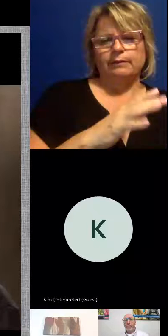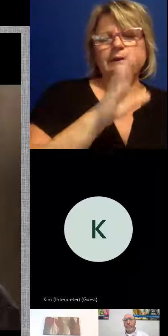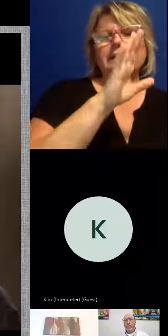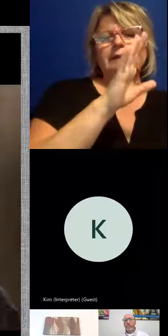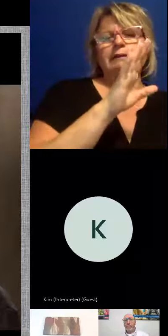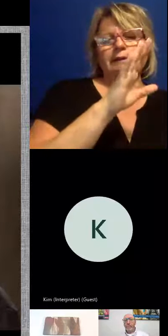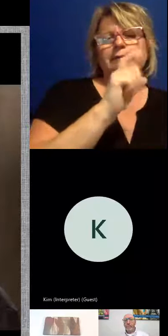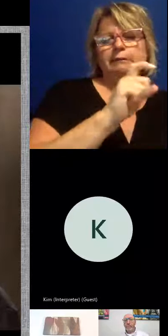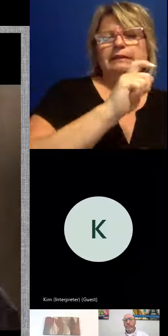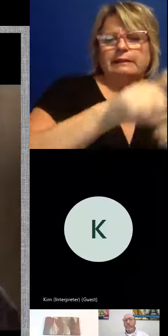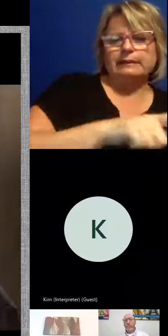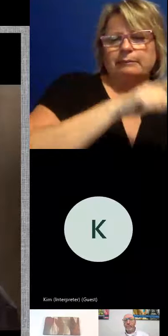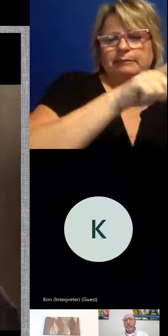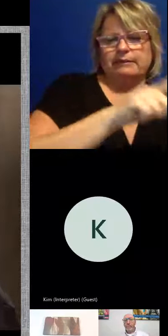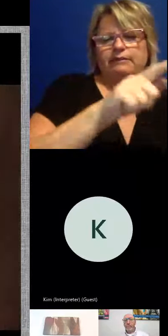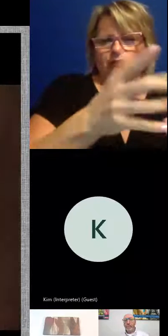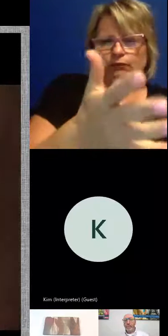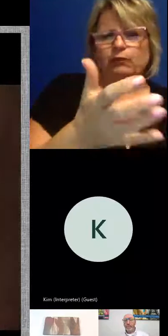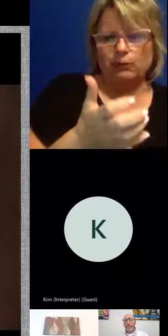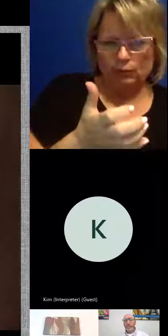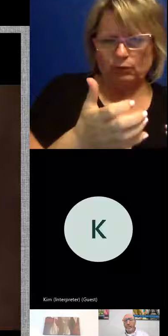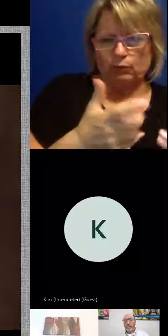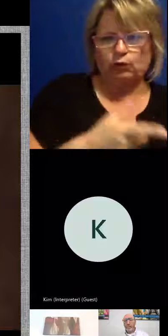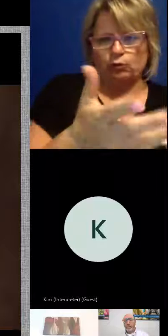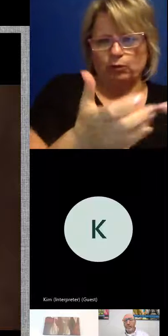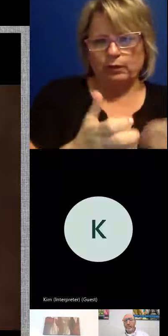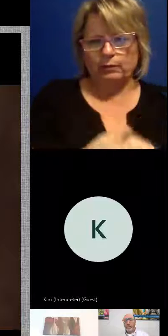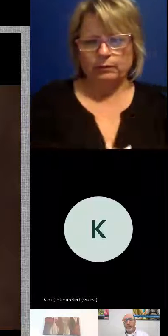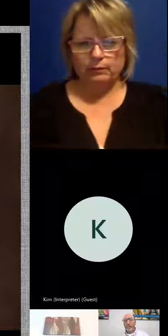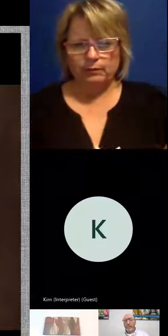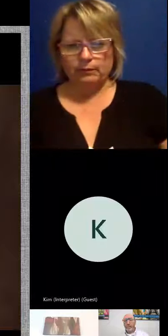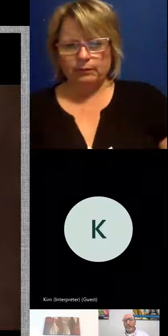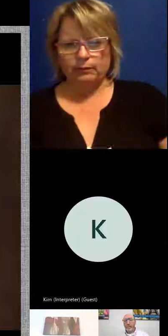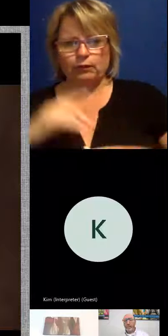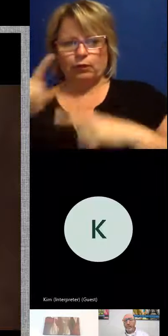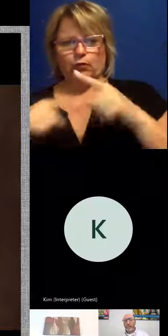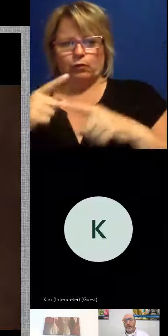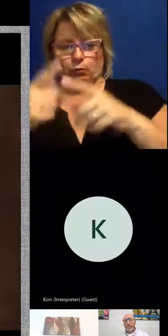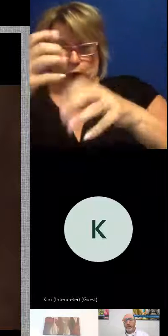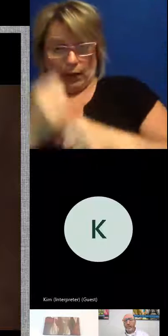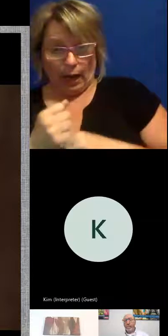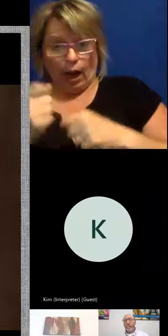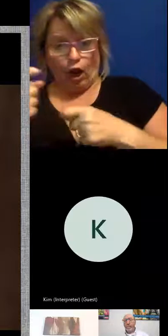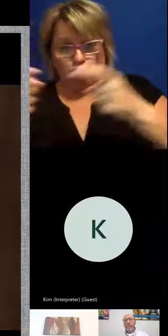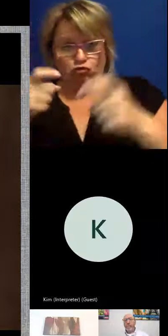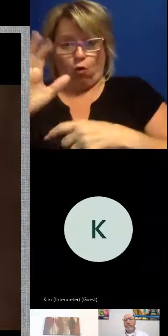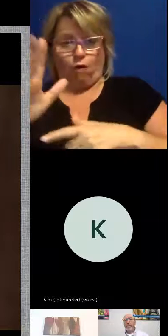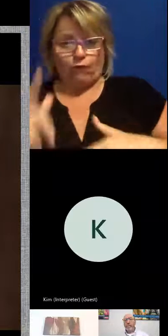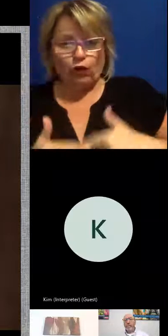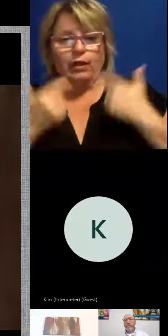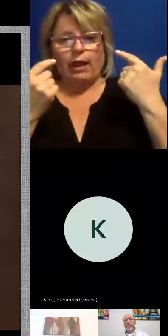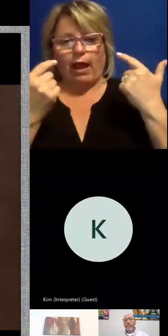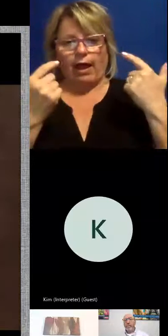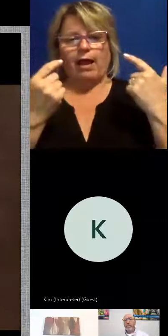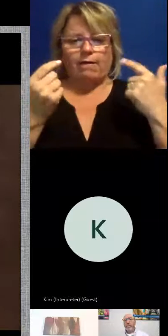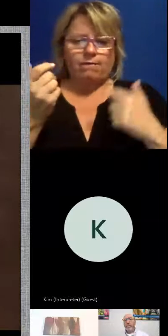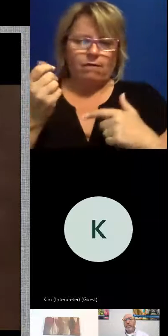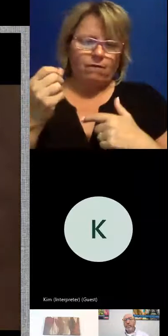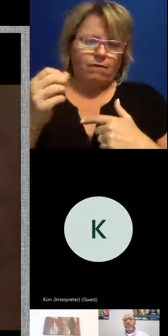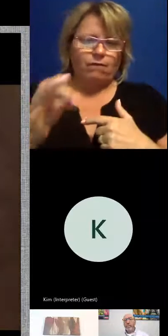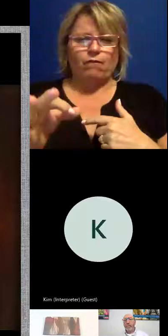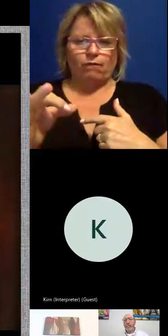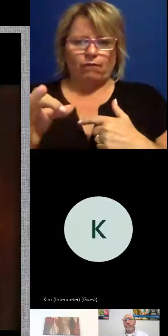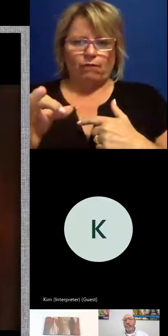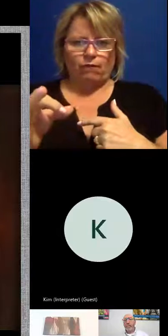persistent in what you want. When you got control of your life, of your